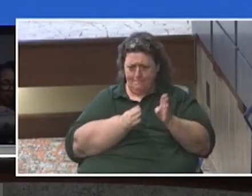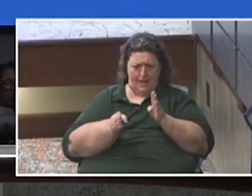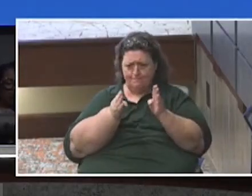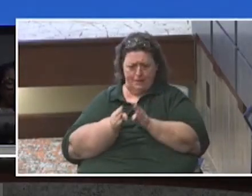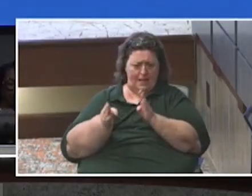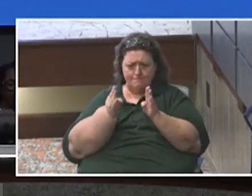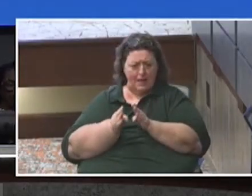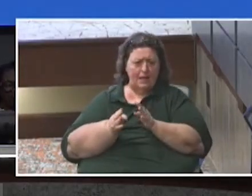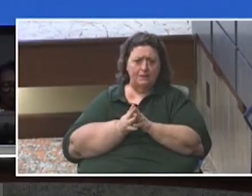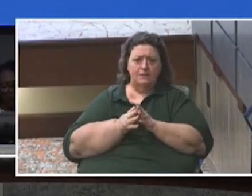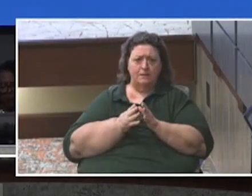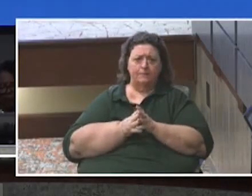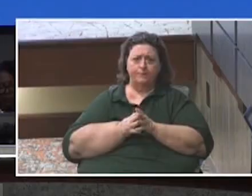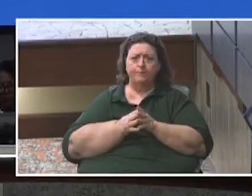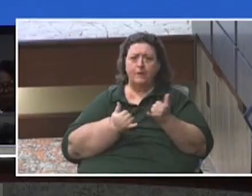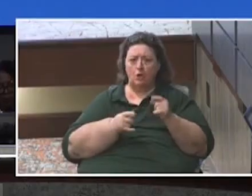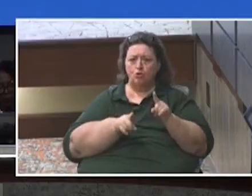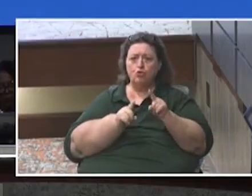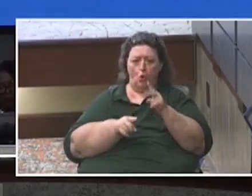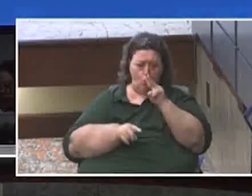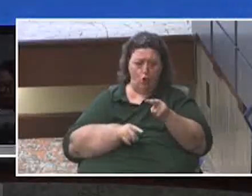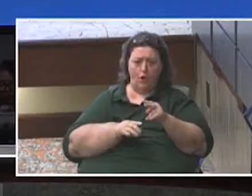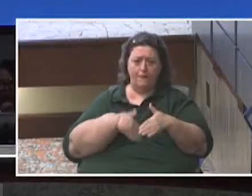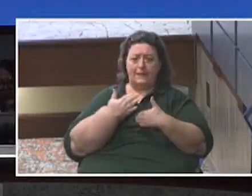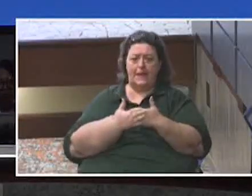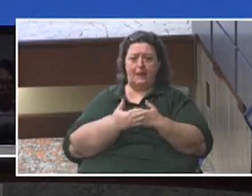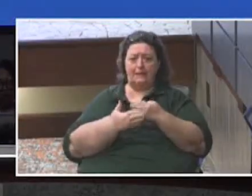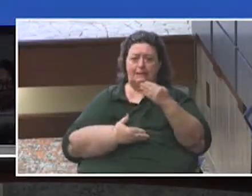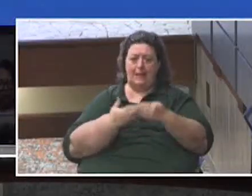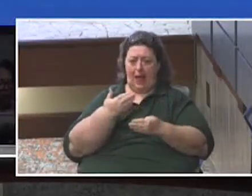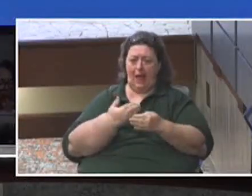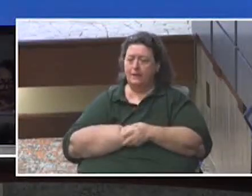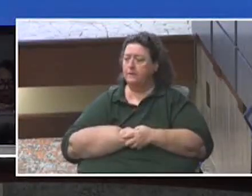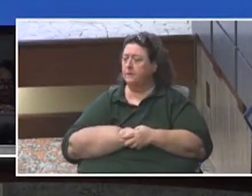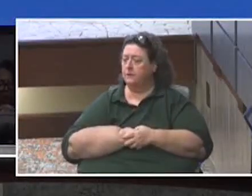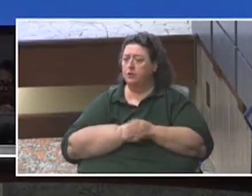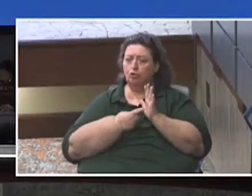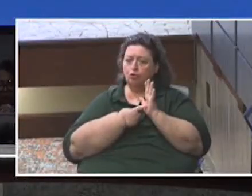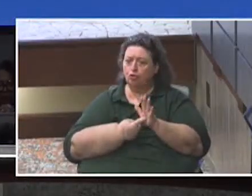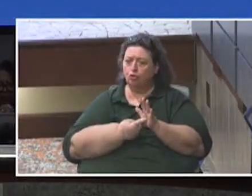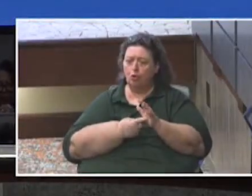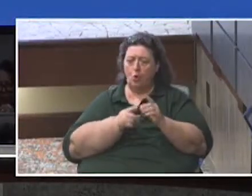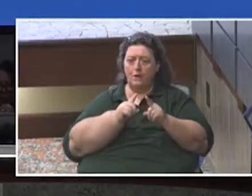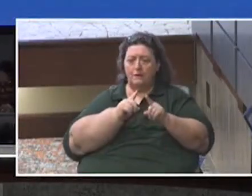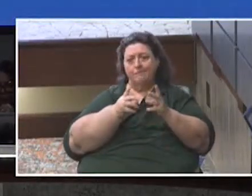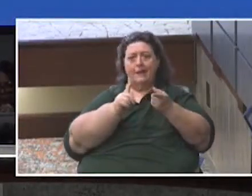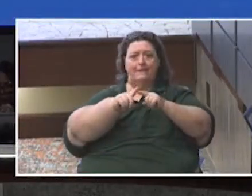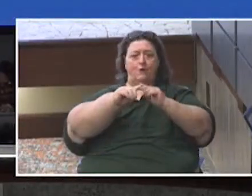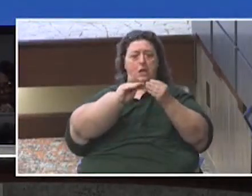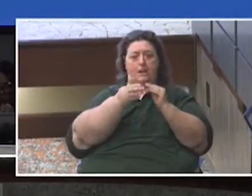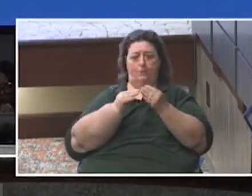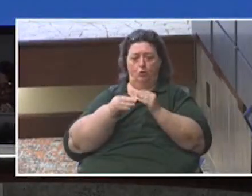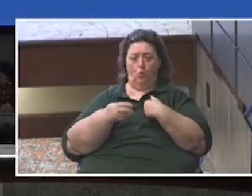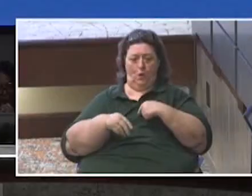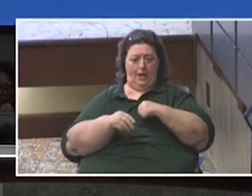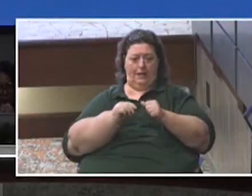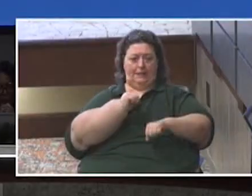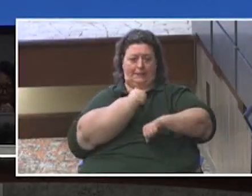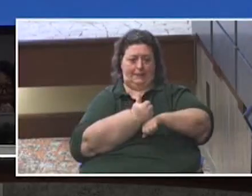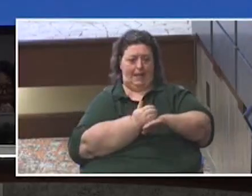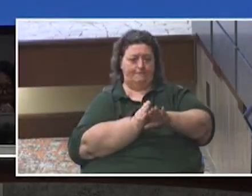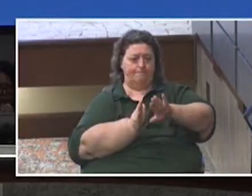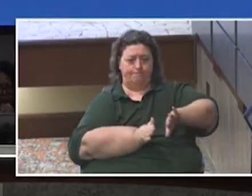project. And you can go to the next slide if you want, just to show you the numbers. We set aside a